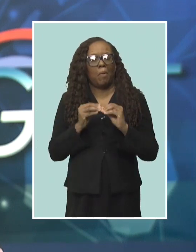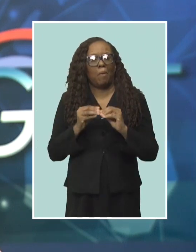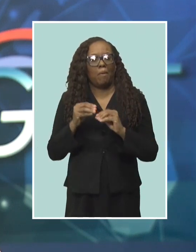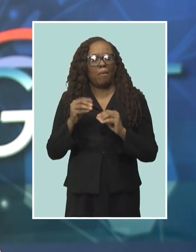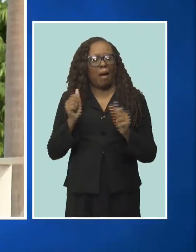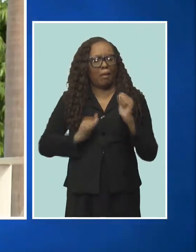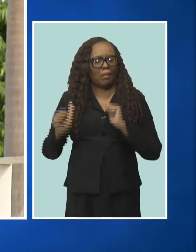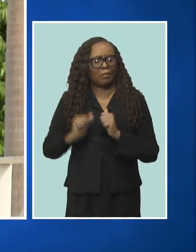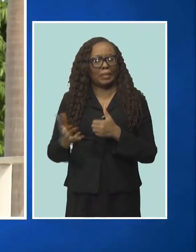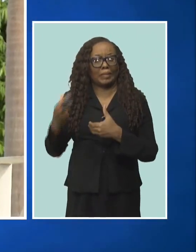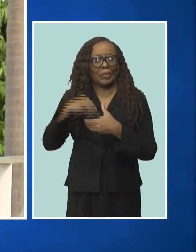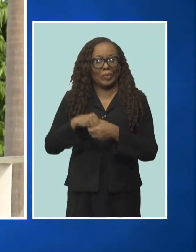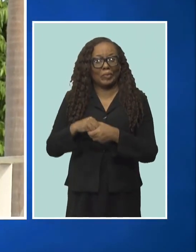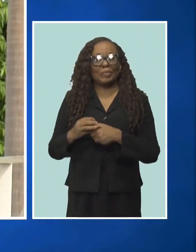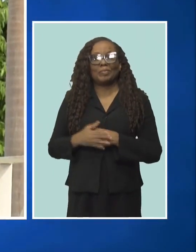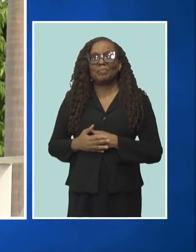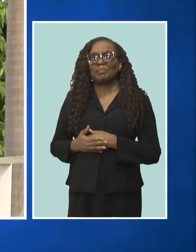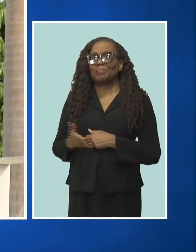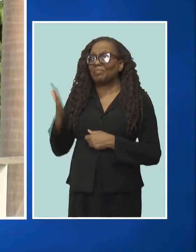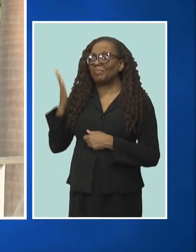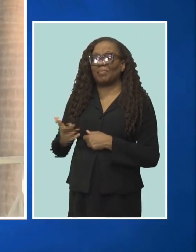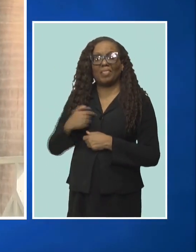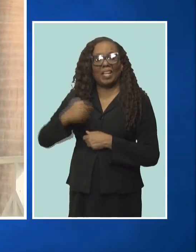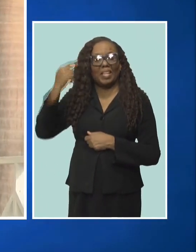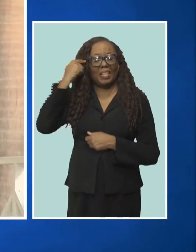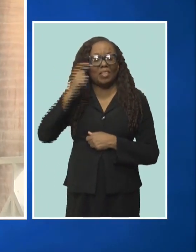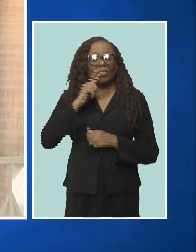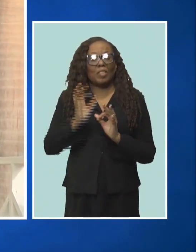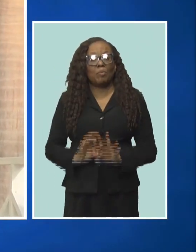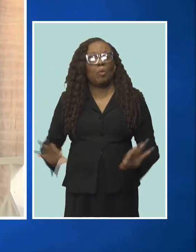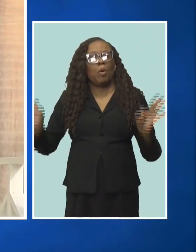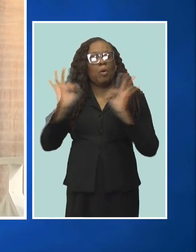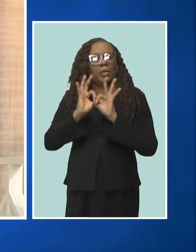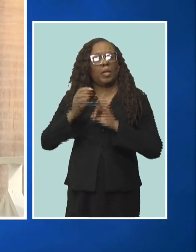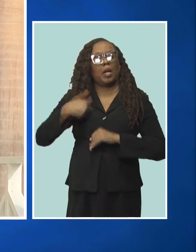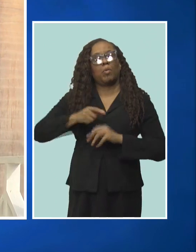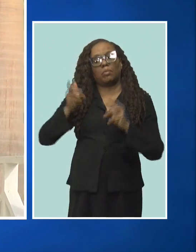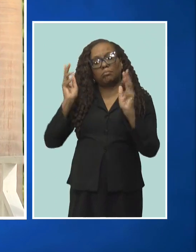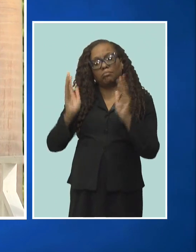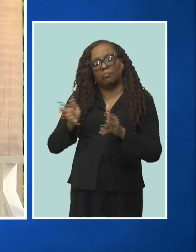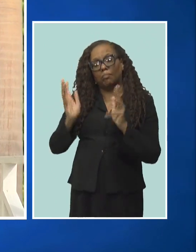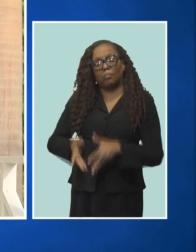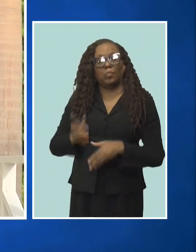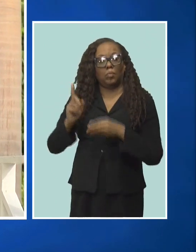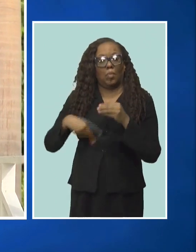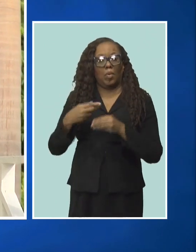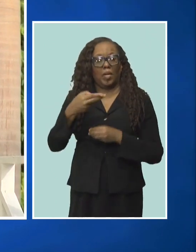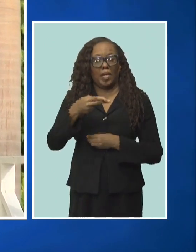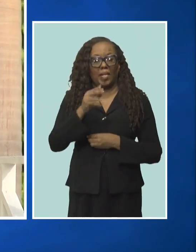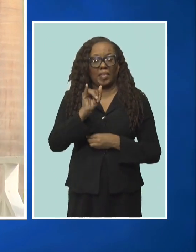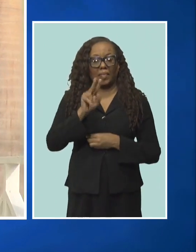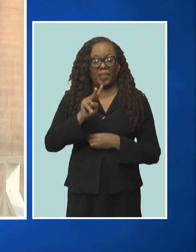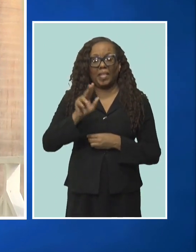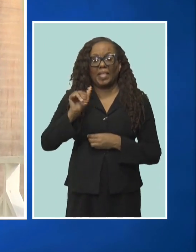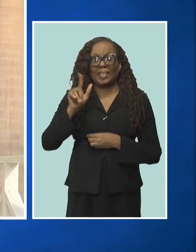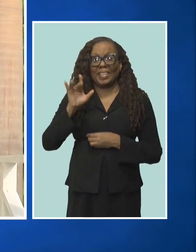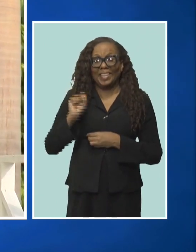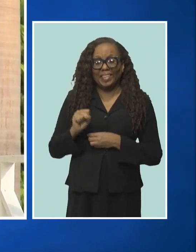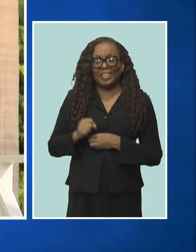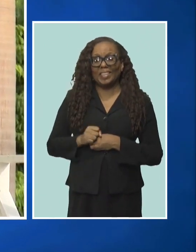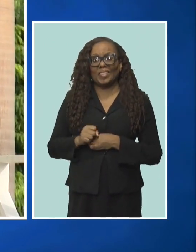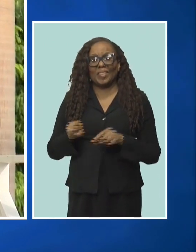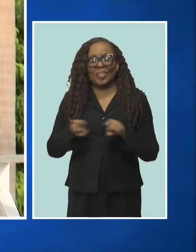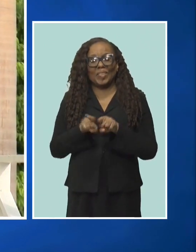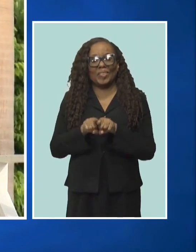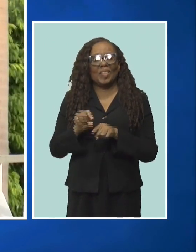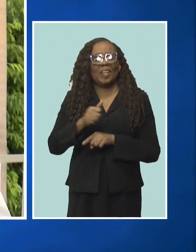activities. And I think it's important that the country continues to have a conversation around HIV and AIDS and other aspects of STIs